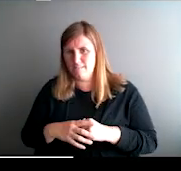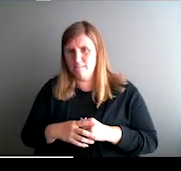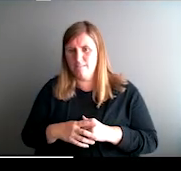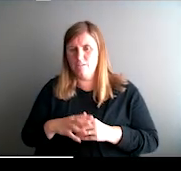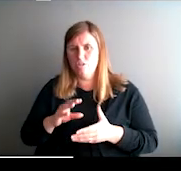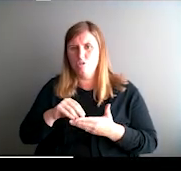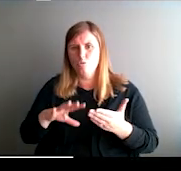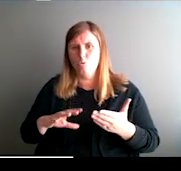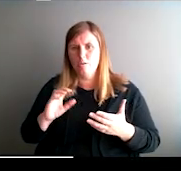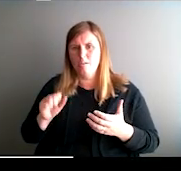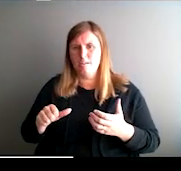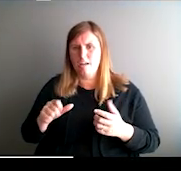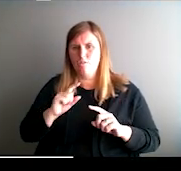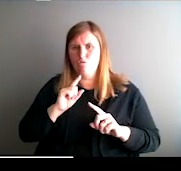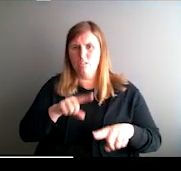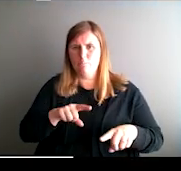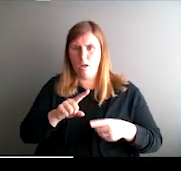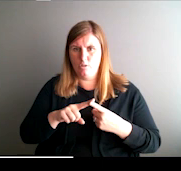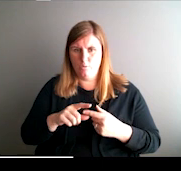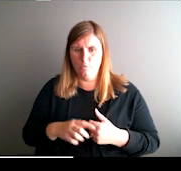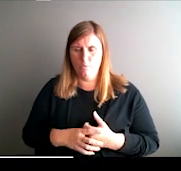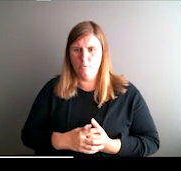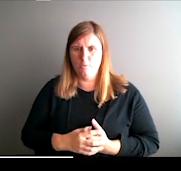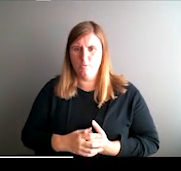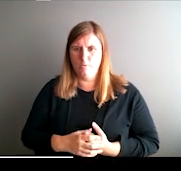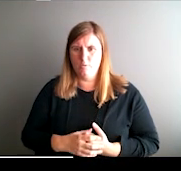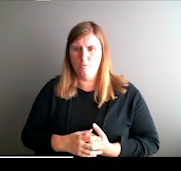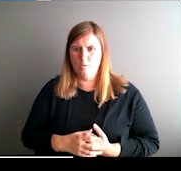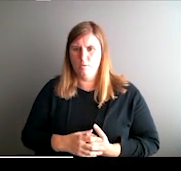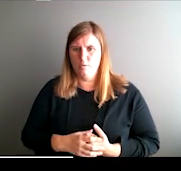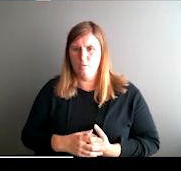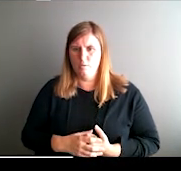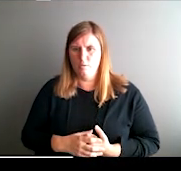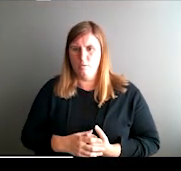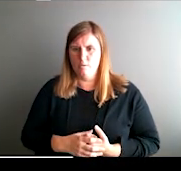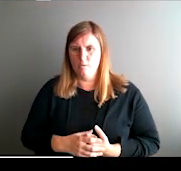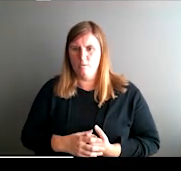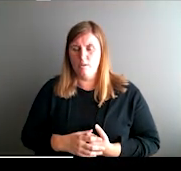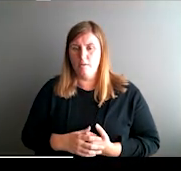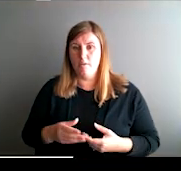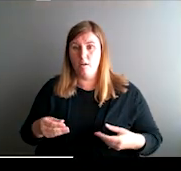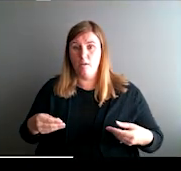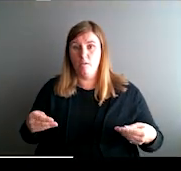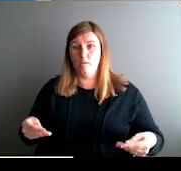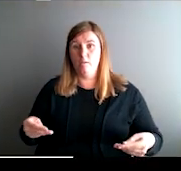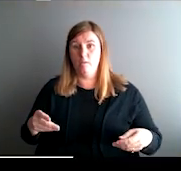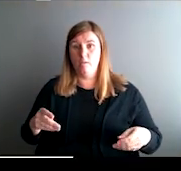the student can respond to. Where if I hold out the keyboard to